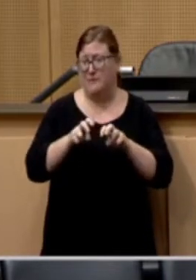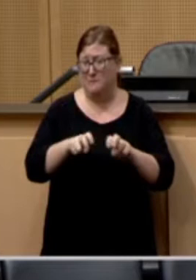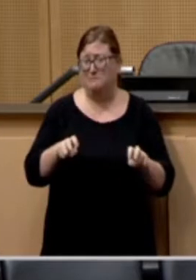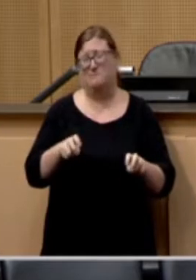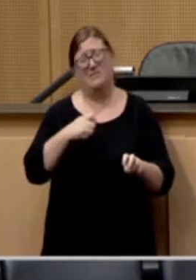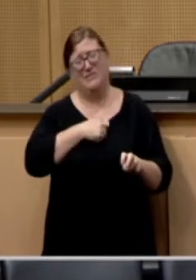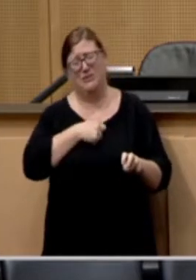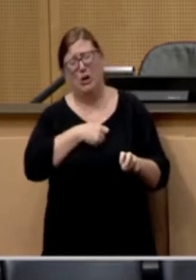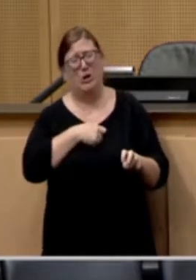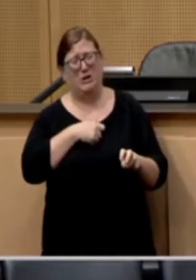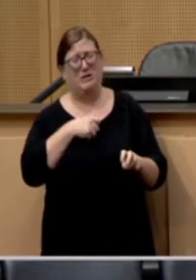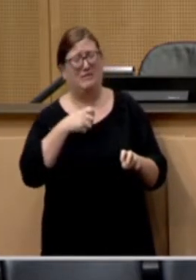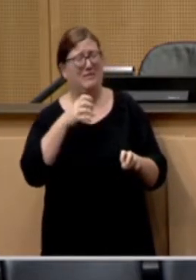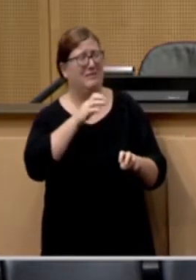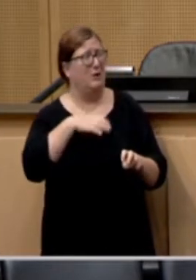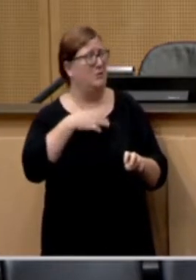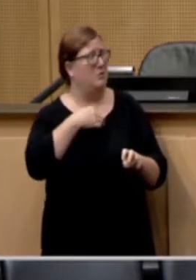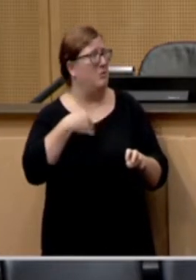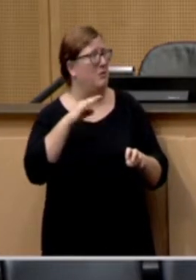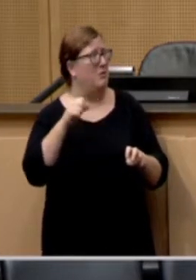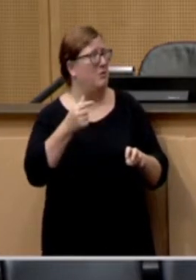Thank you very much, Councilmember Bagshaw.